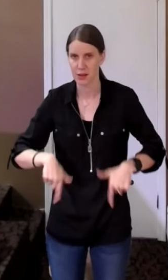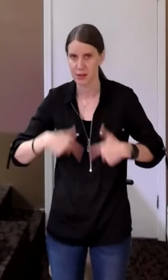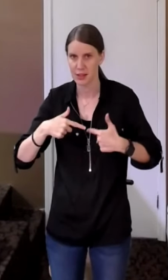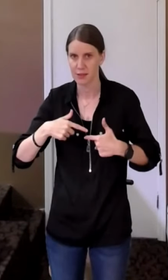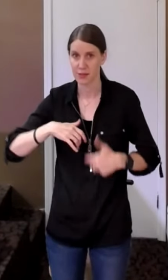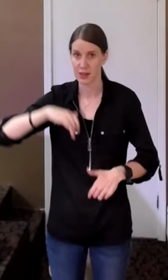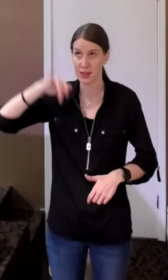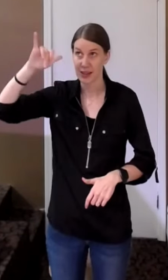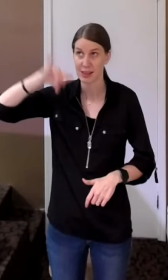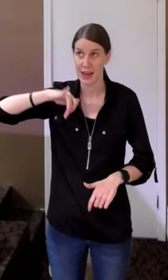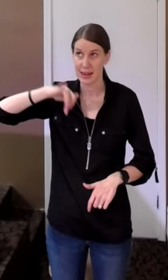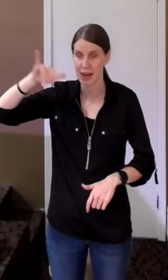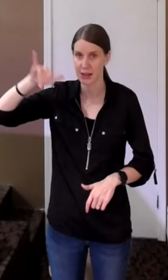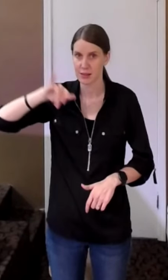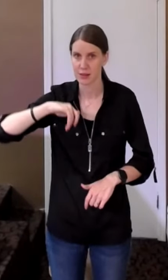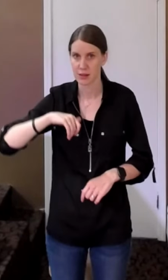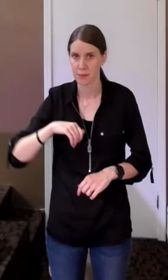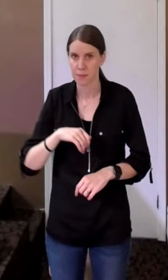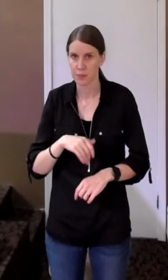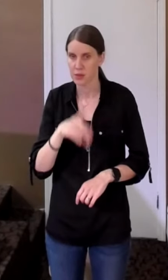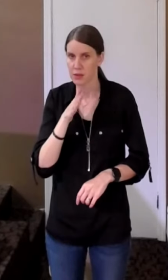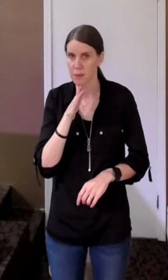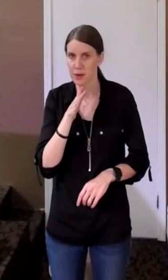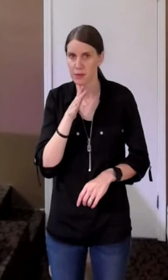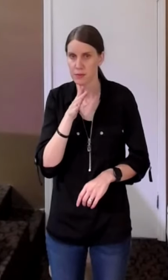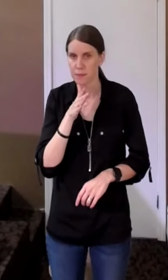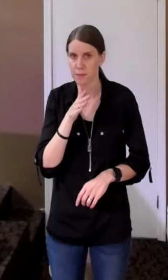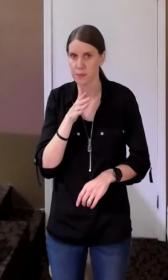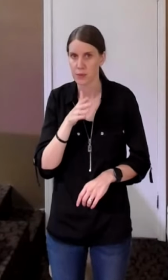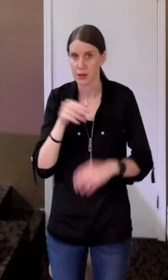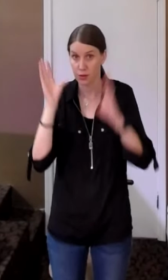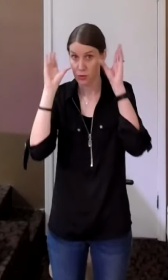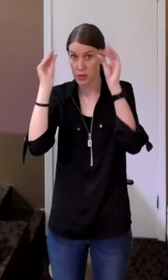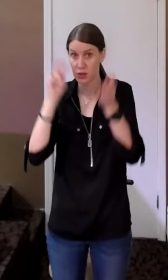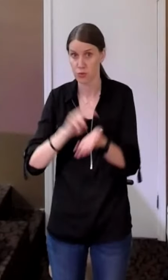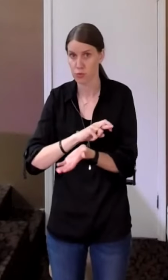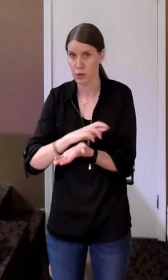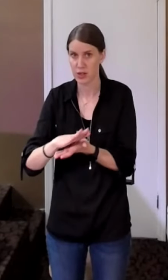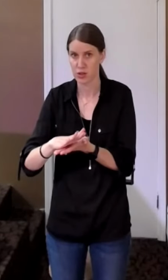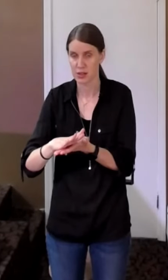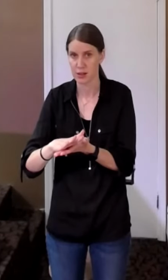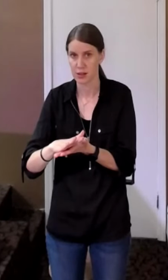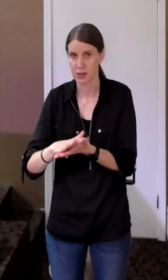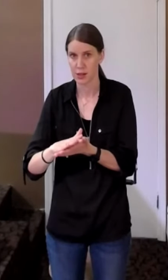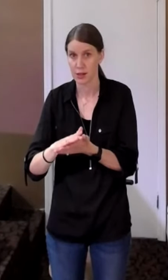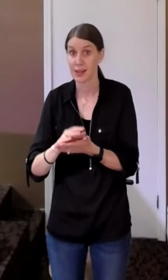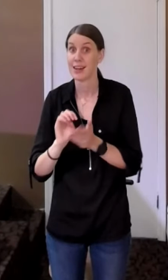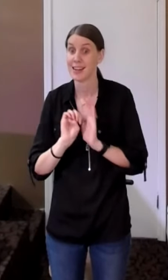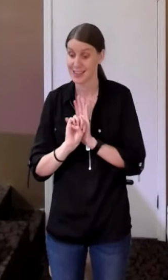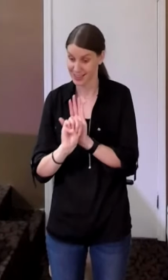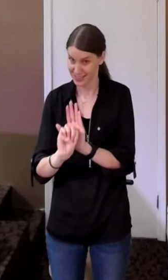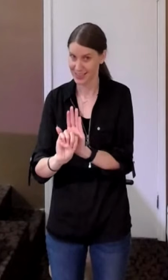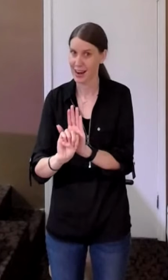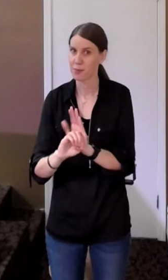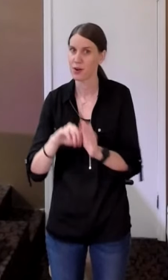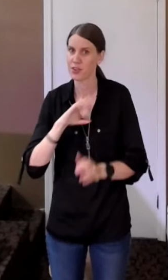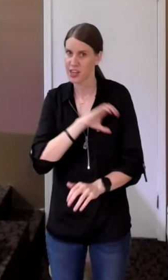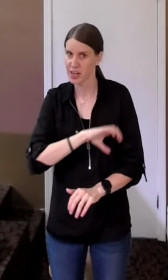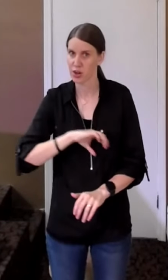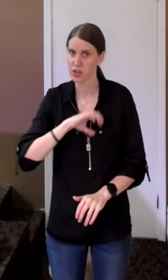godly life. Those mothers who teach righteousness, who have modeled the attributes of the